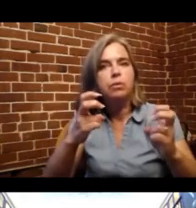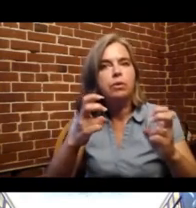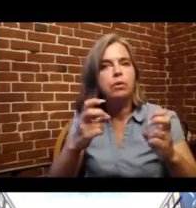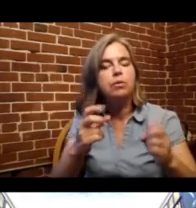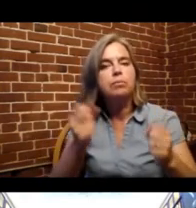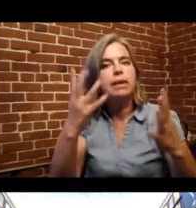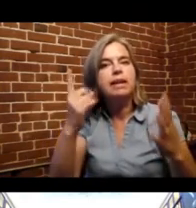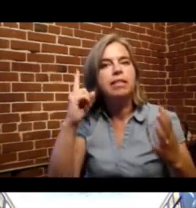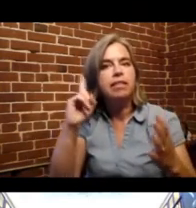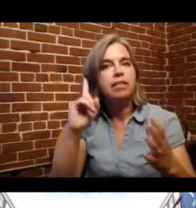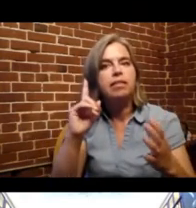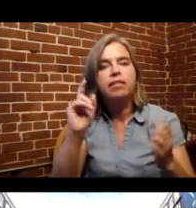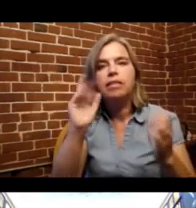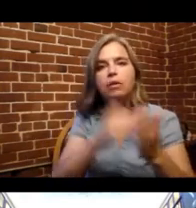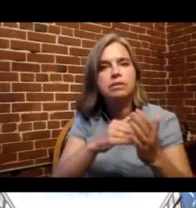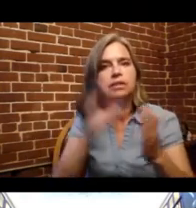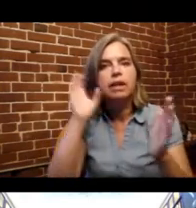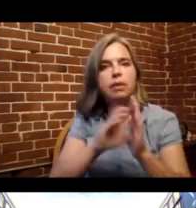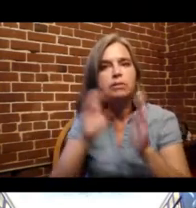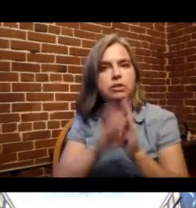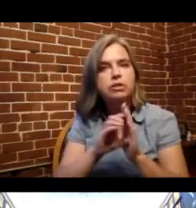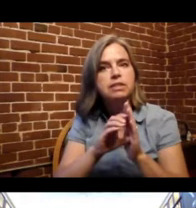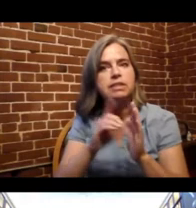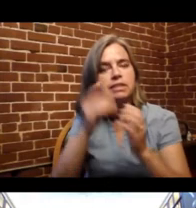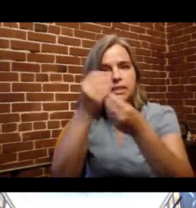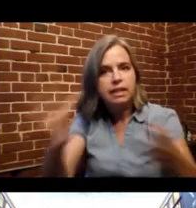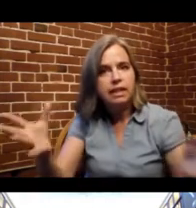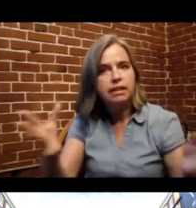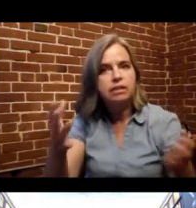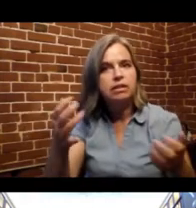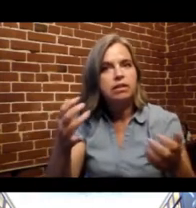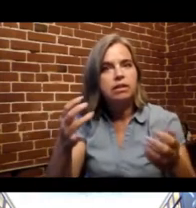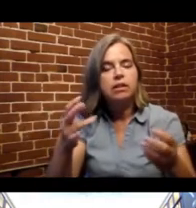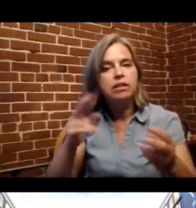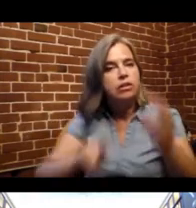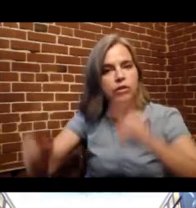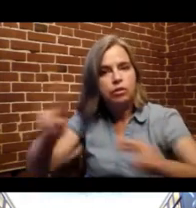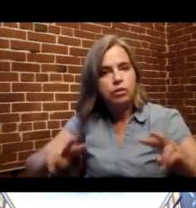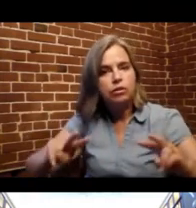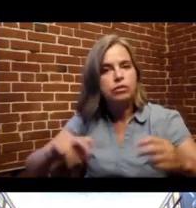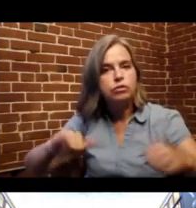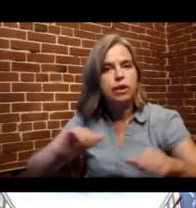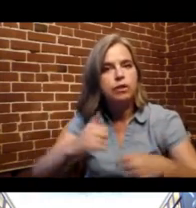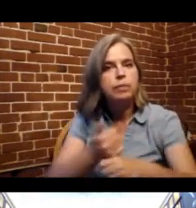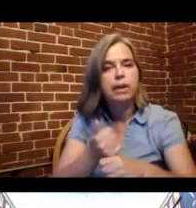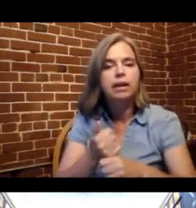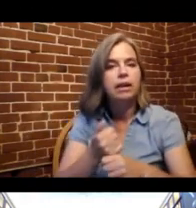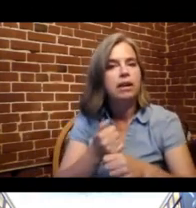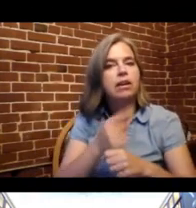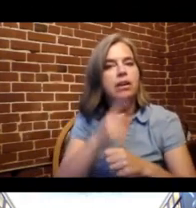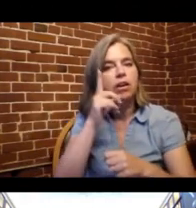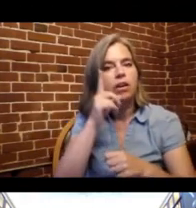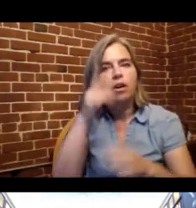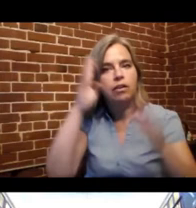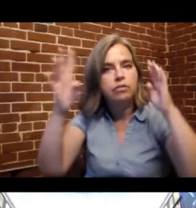as data, it started to go through this data and try to generate artificial imageries. The images